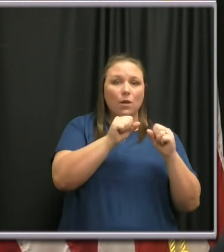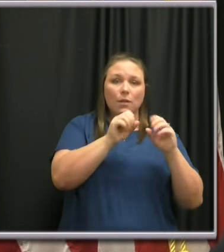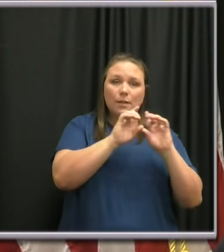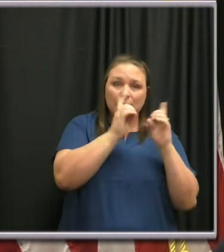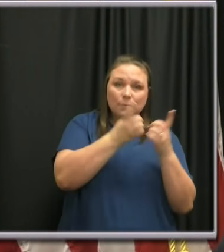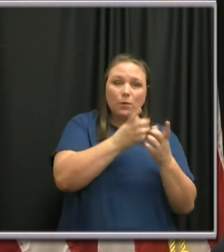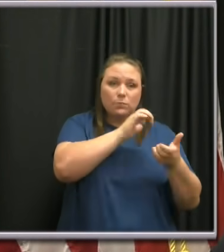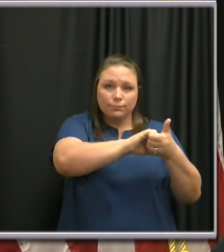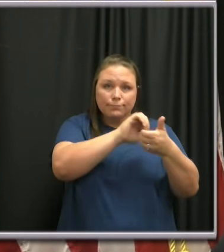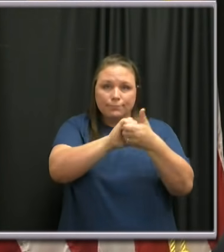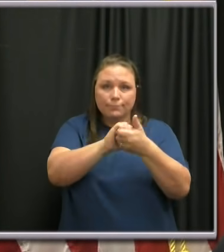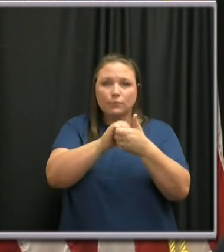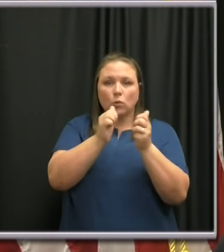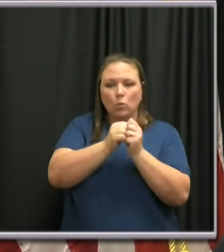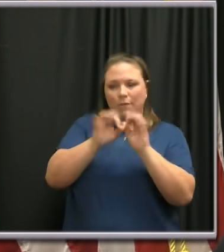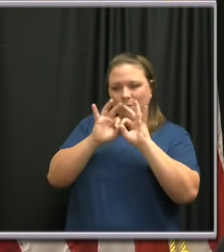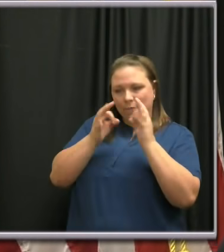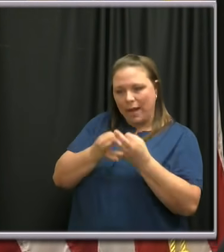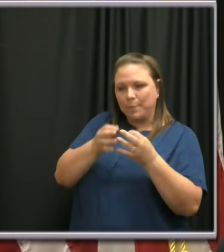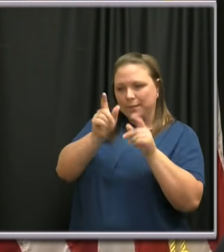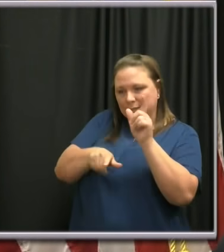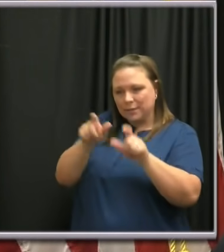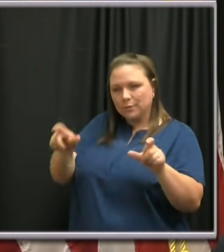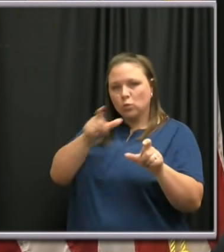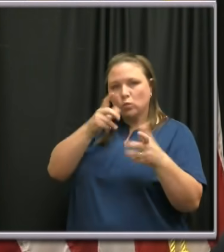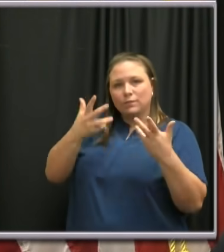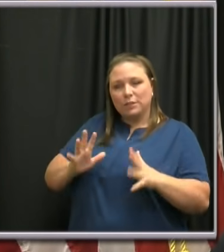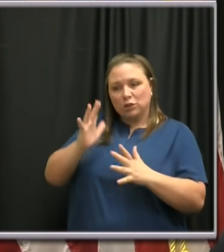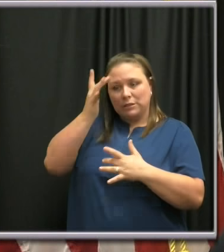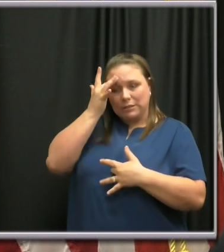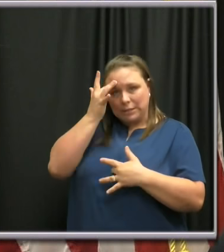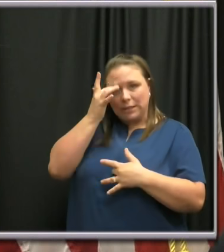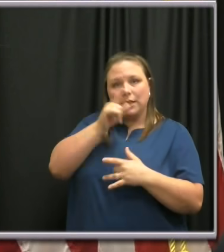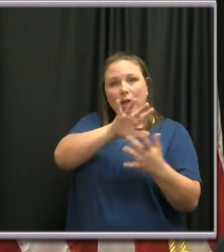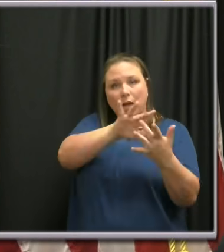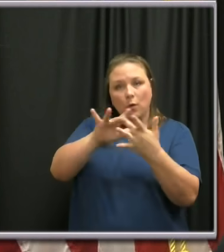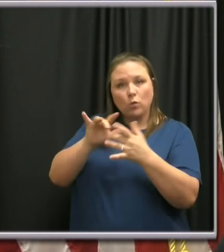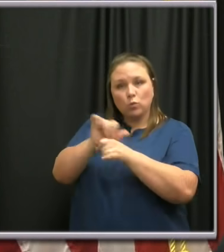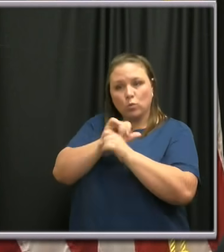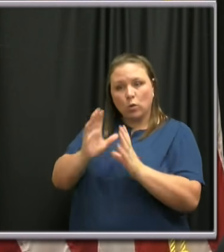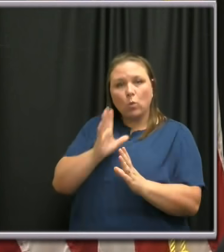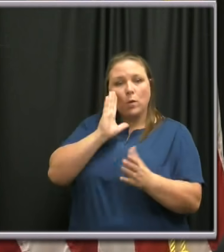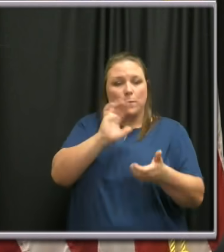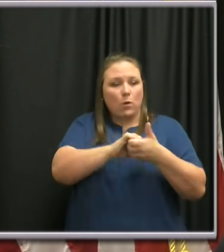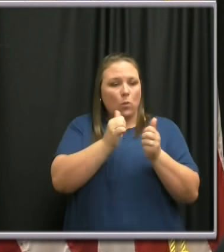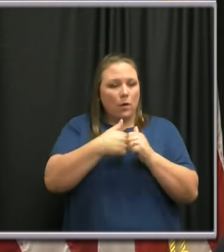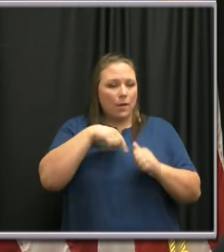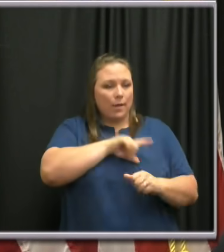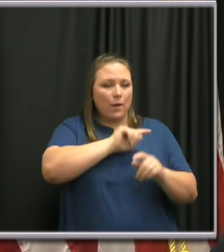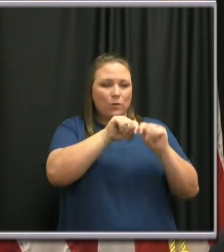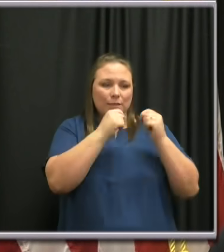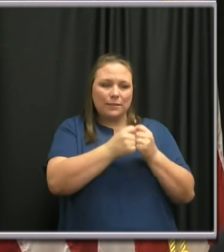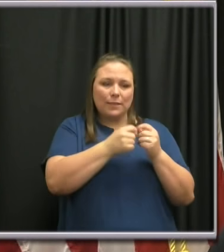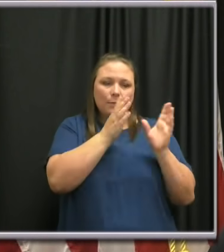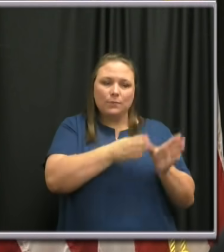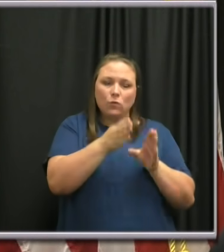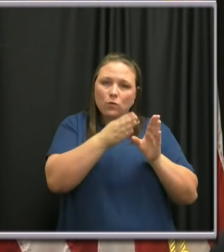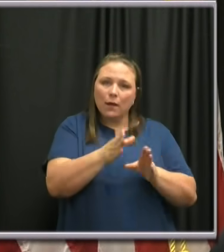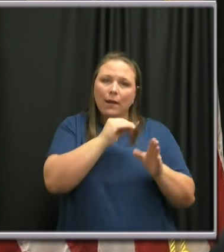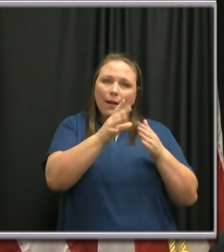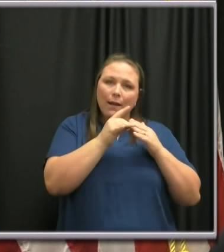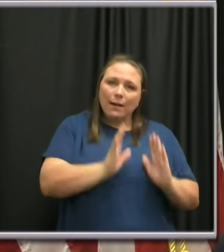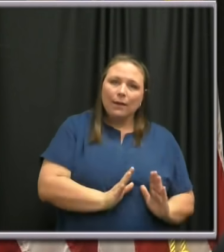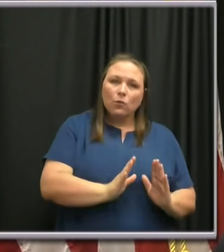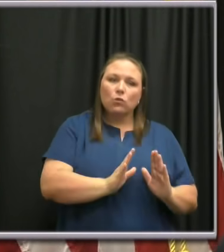partner with individuals and families who have contracted COVID, the outreach workers will partner with our team of organizers and community